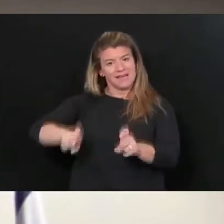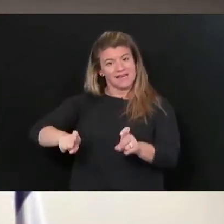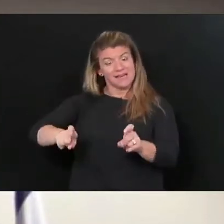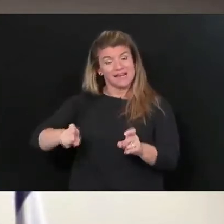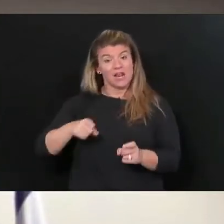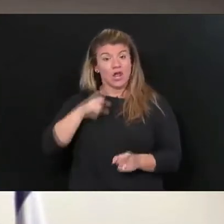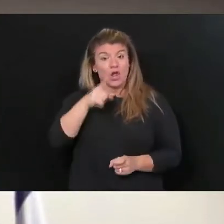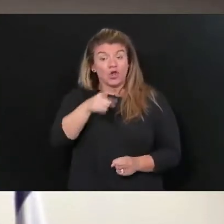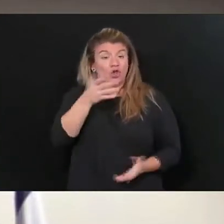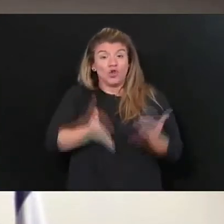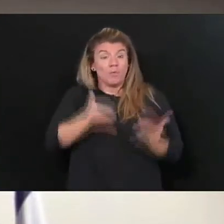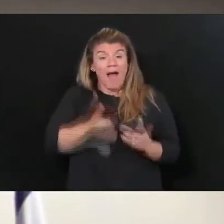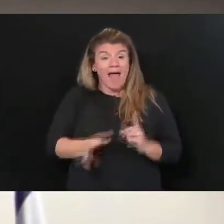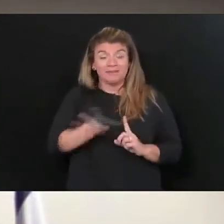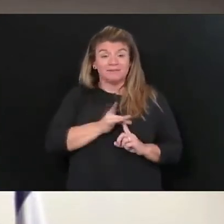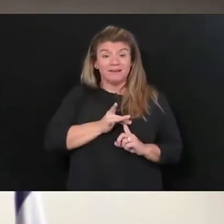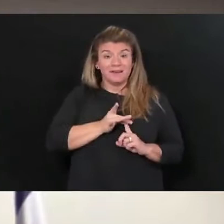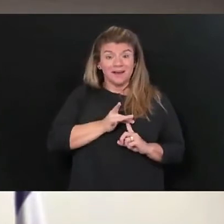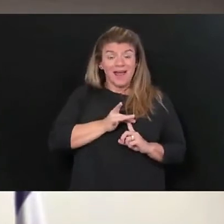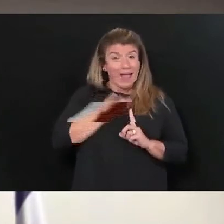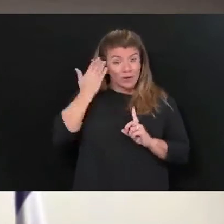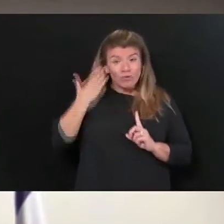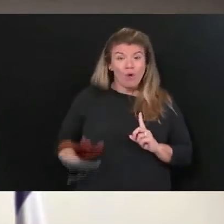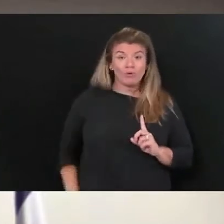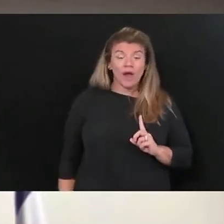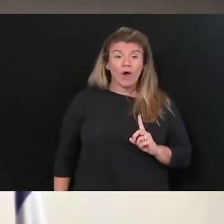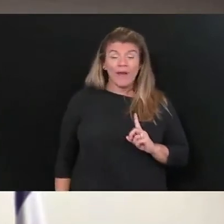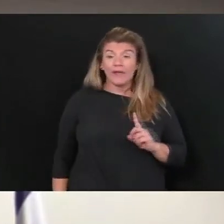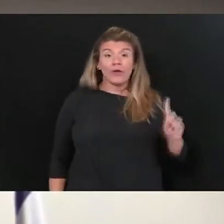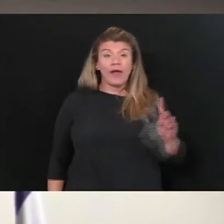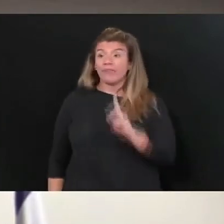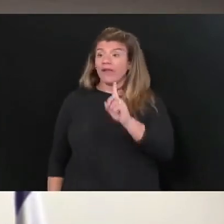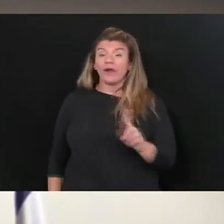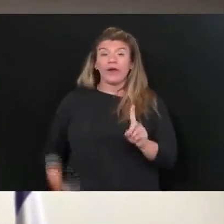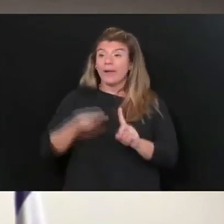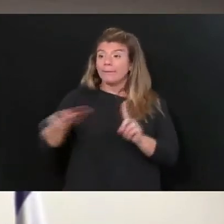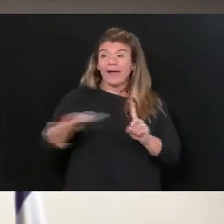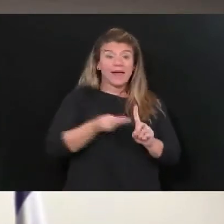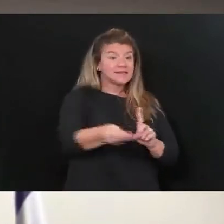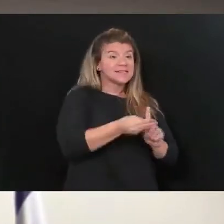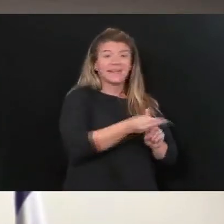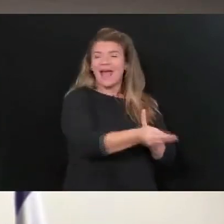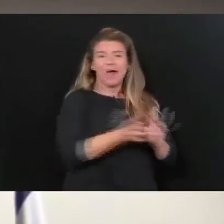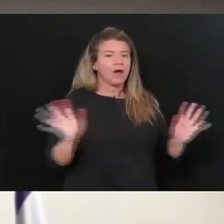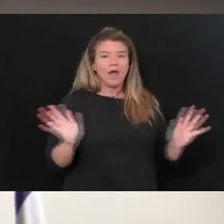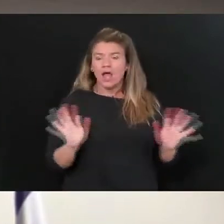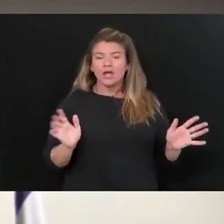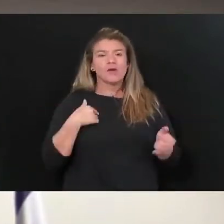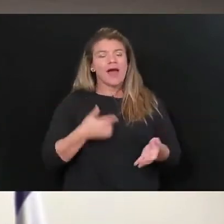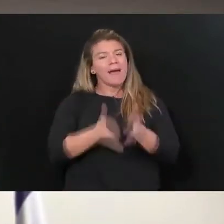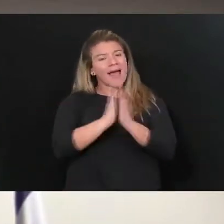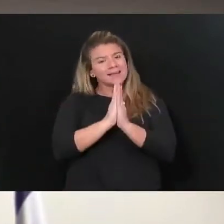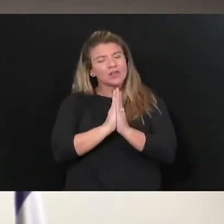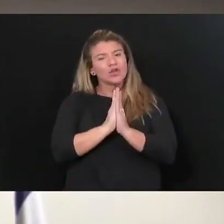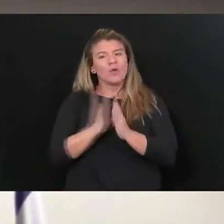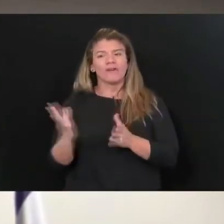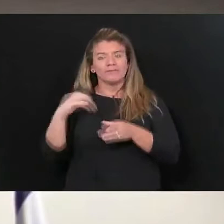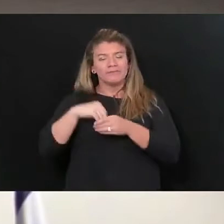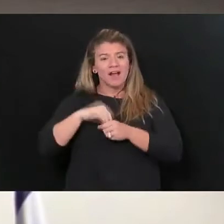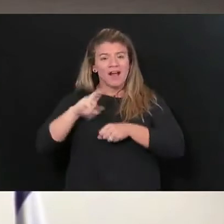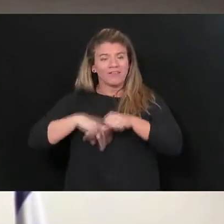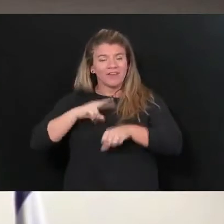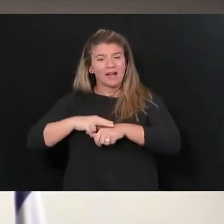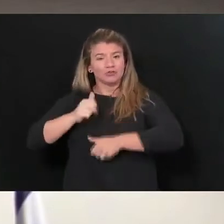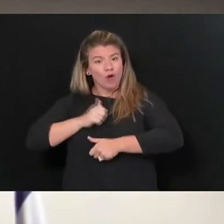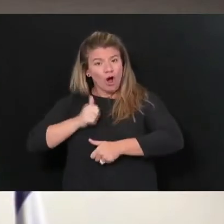be one of those spreaders and you don't even know it. So again, I ask us on behalf of all those Gold Star families, and I want to send